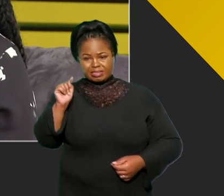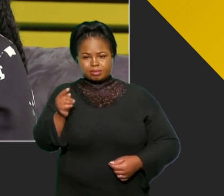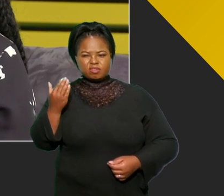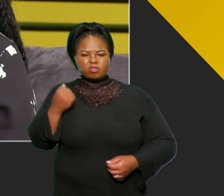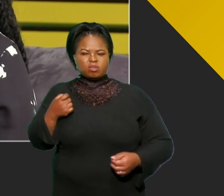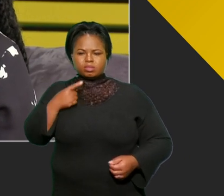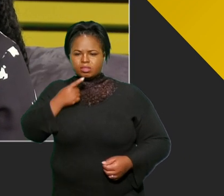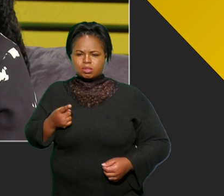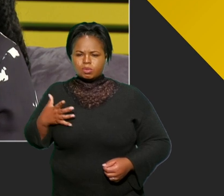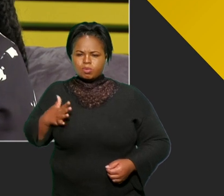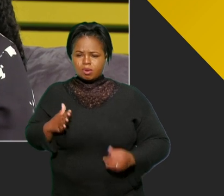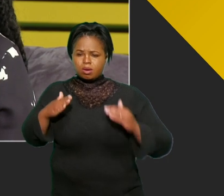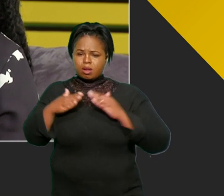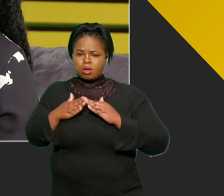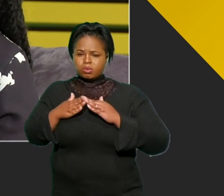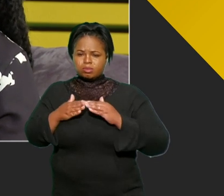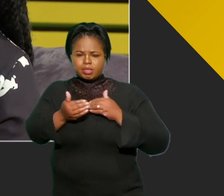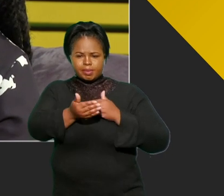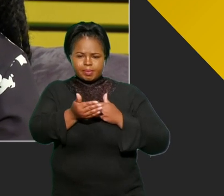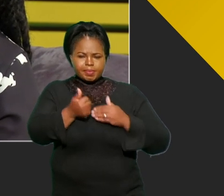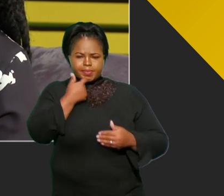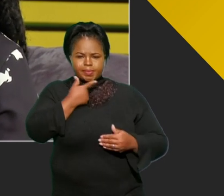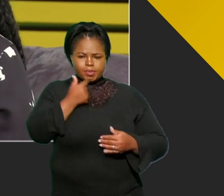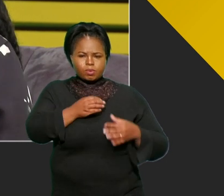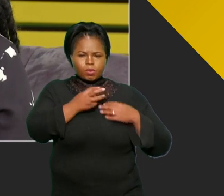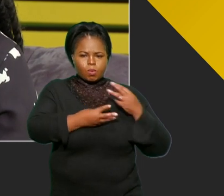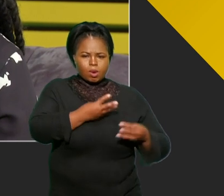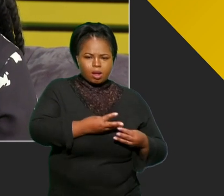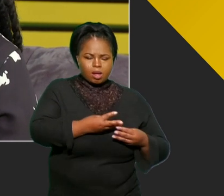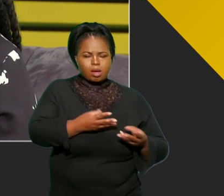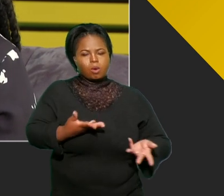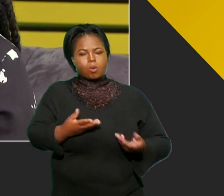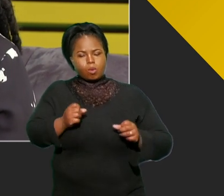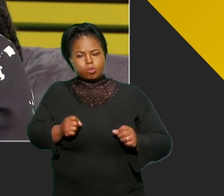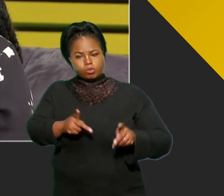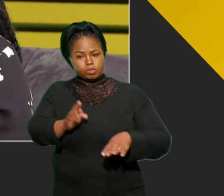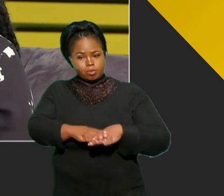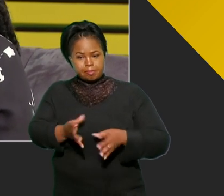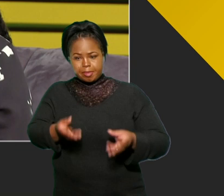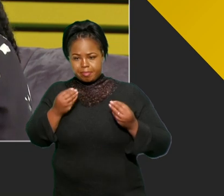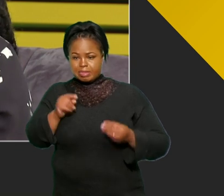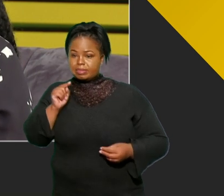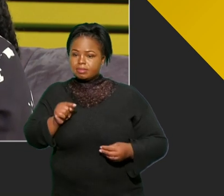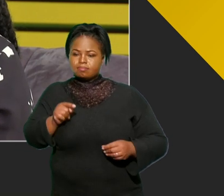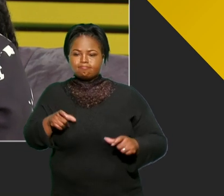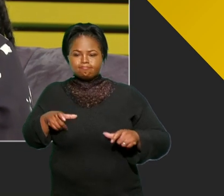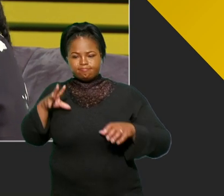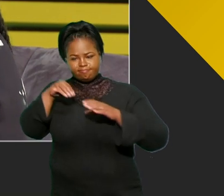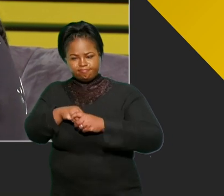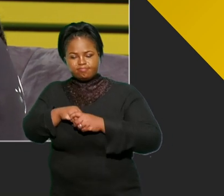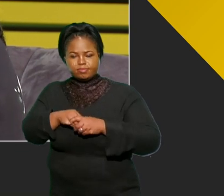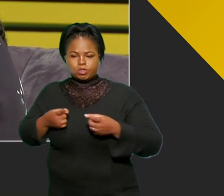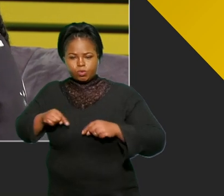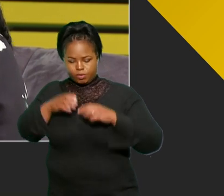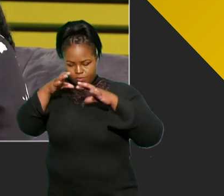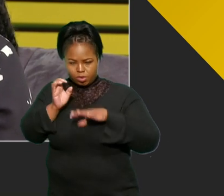about wanting housing that's close to work or close to economic opportunities. Yeah. And that's a big part of what